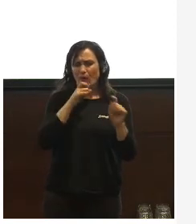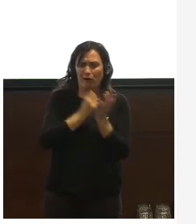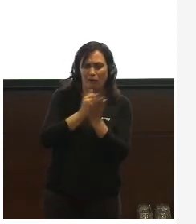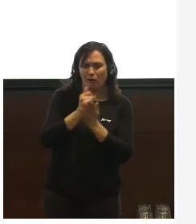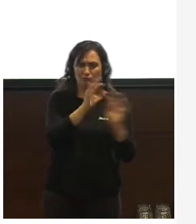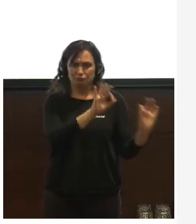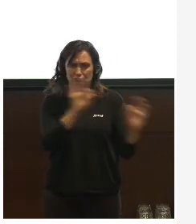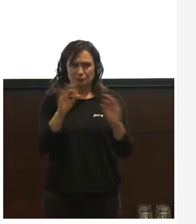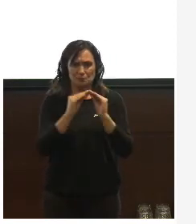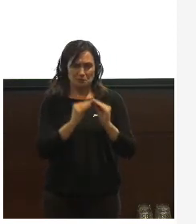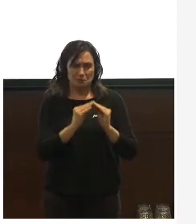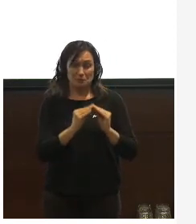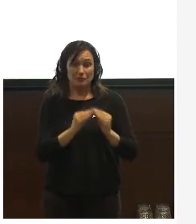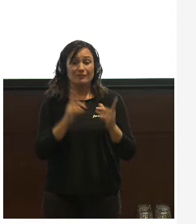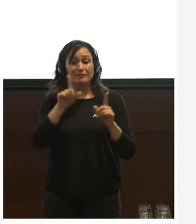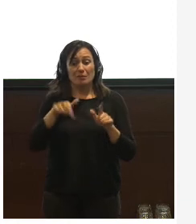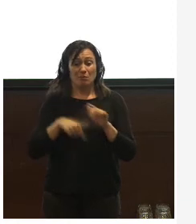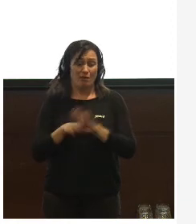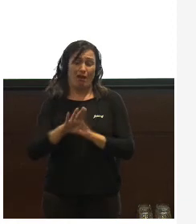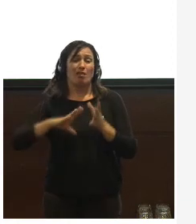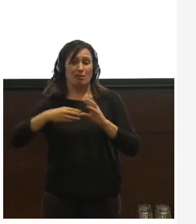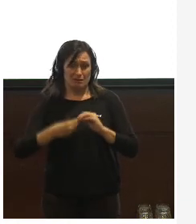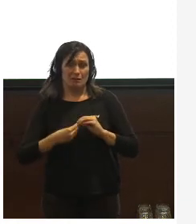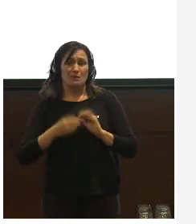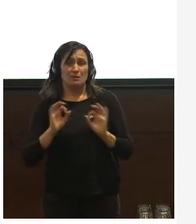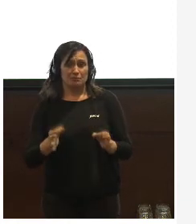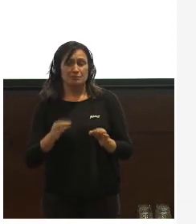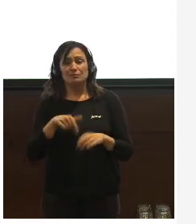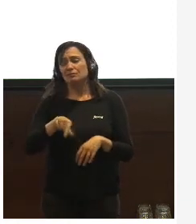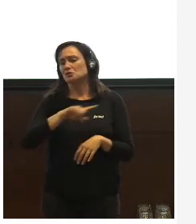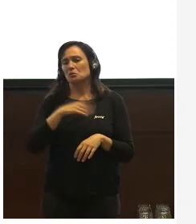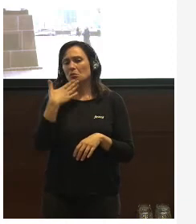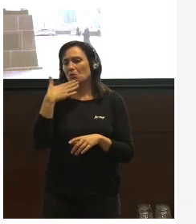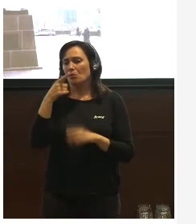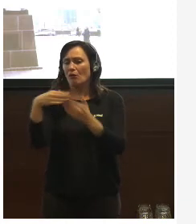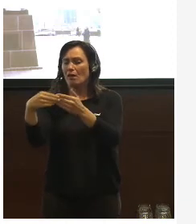booking from a specific client, we custom make it, so we look at their specific needs.